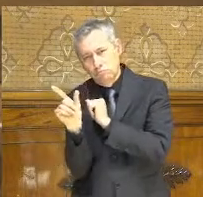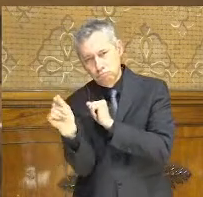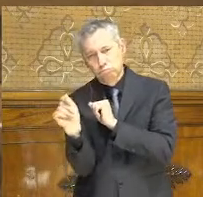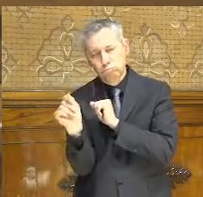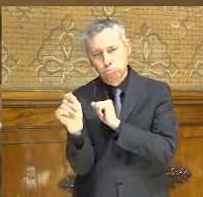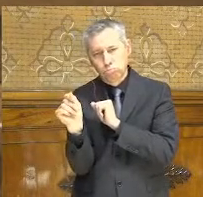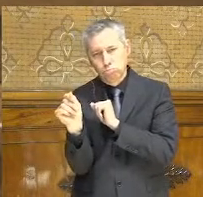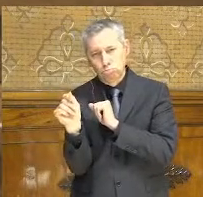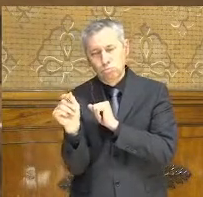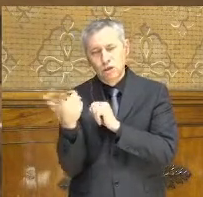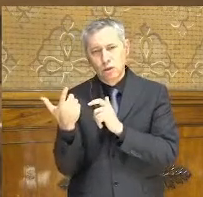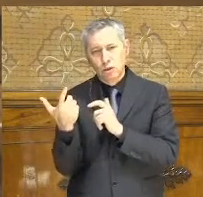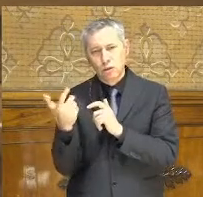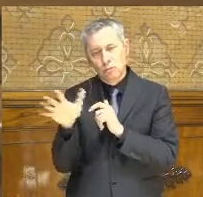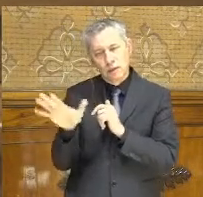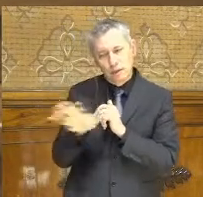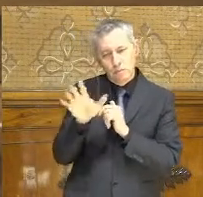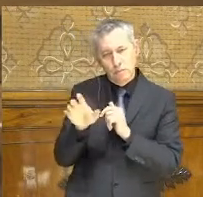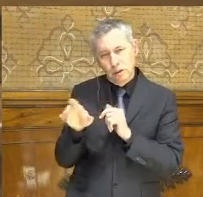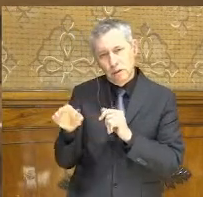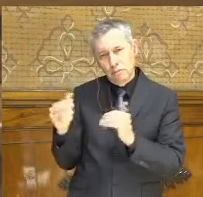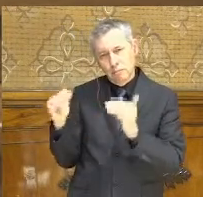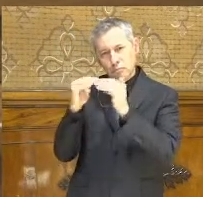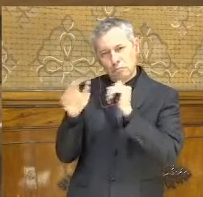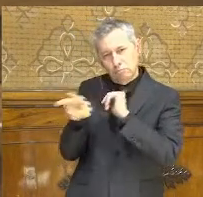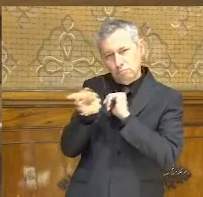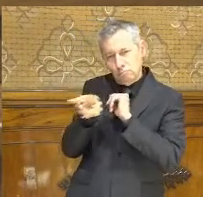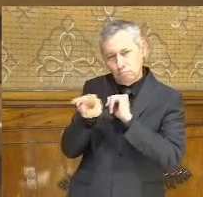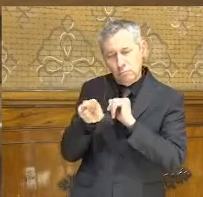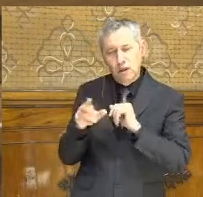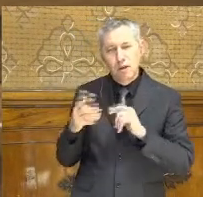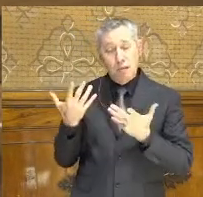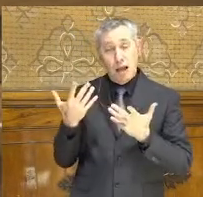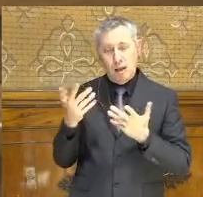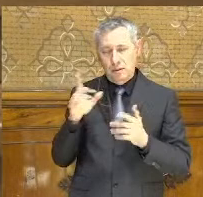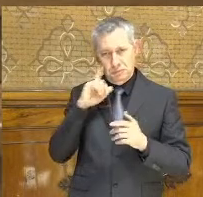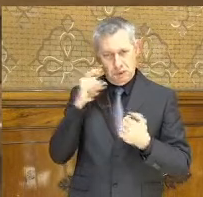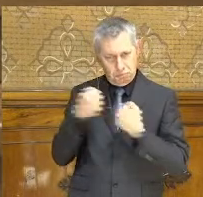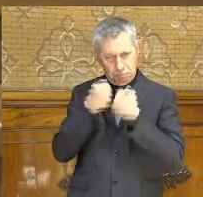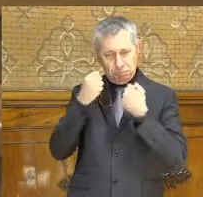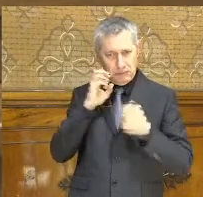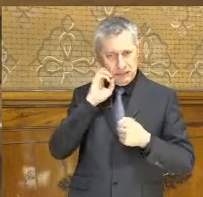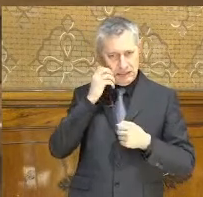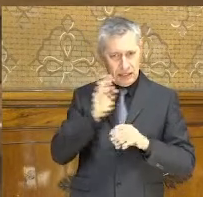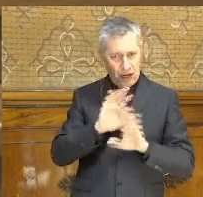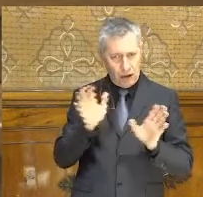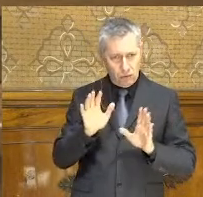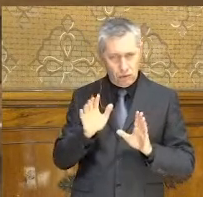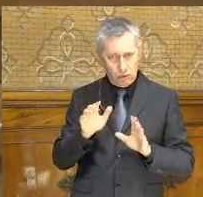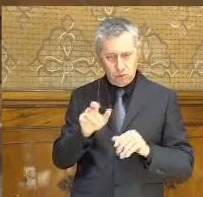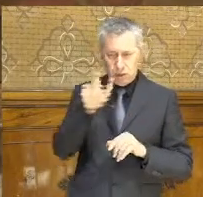short circuit in what I know of both that we need to discuss. Definitely.